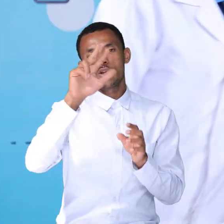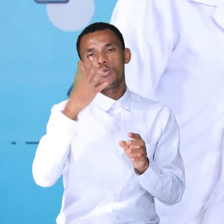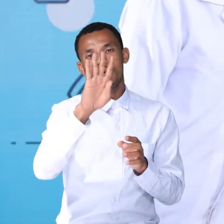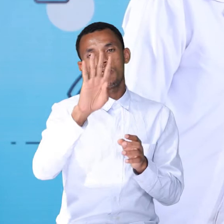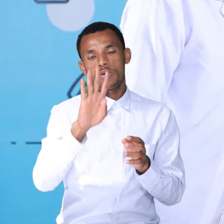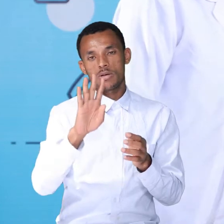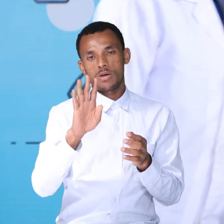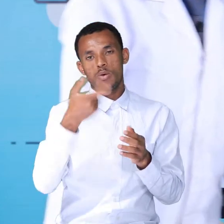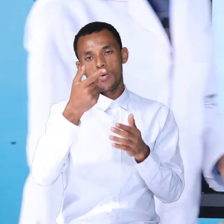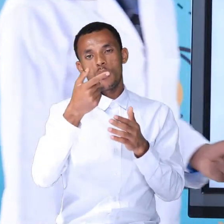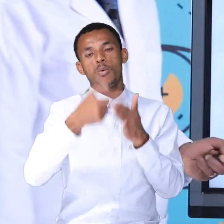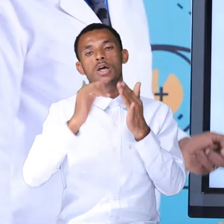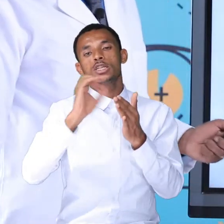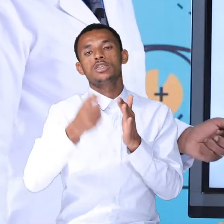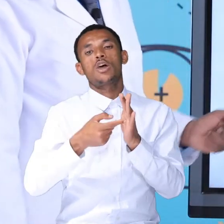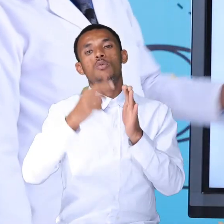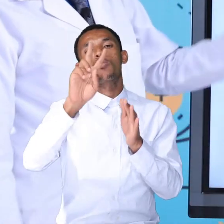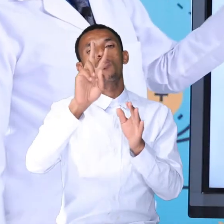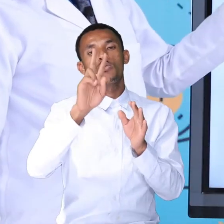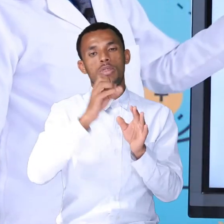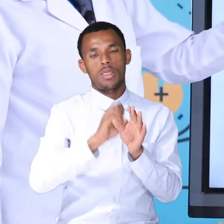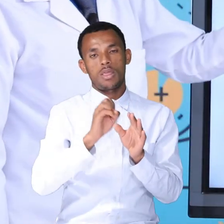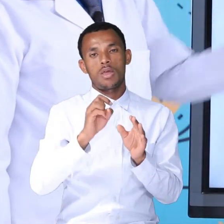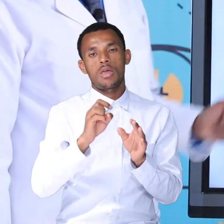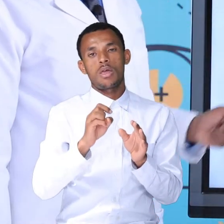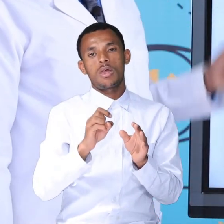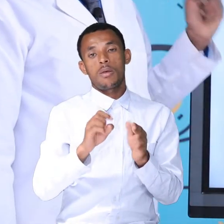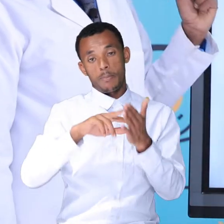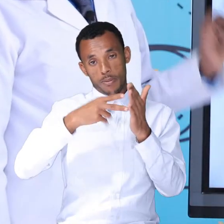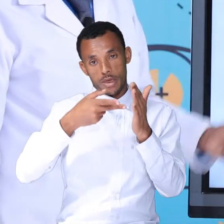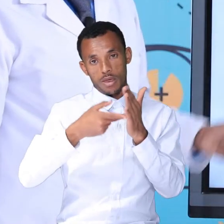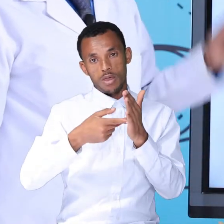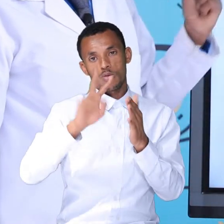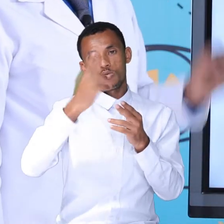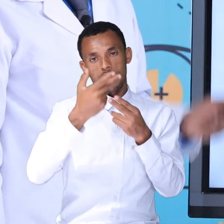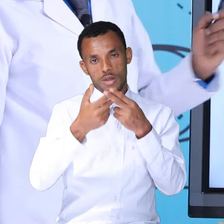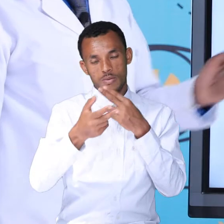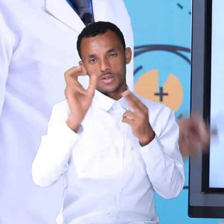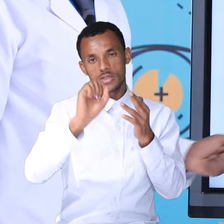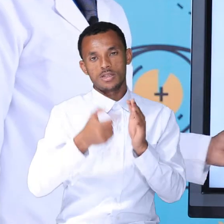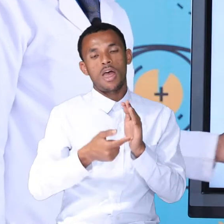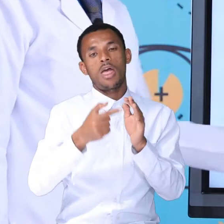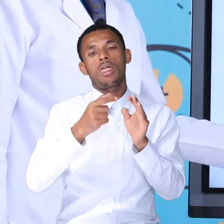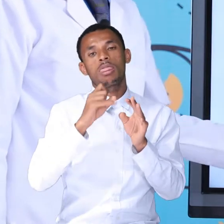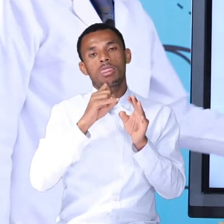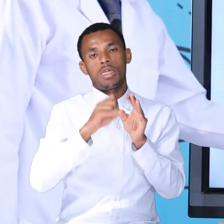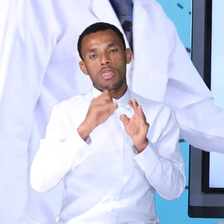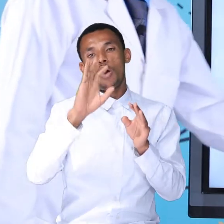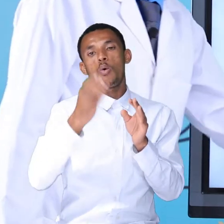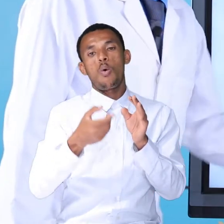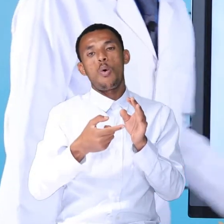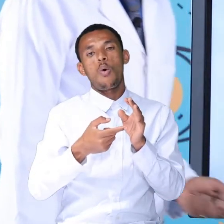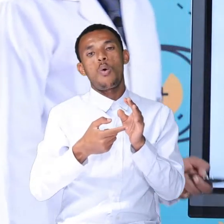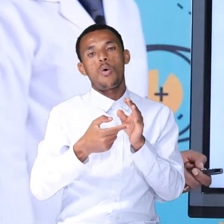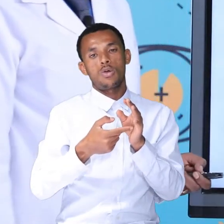what you are asking, what is sine of 2 theta? You have sine 2 theta means twice sine theta cos theta, which is this one, which